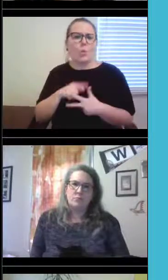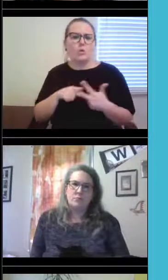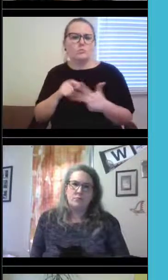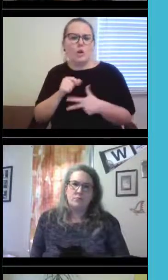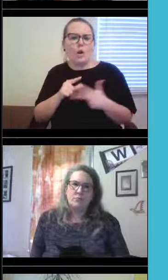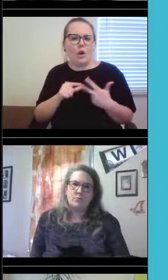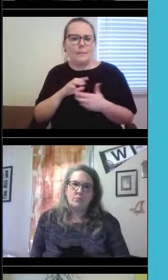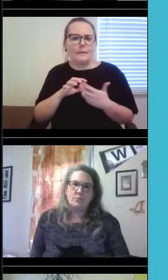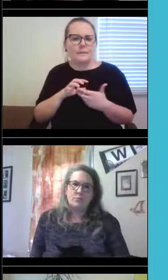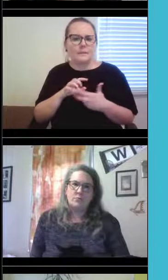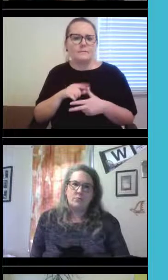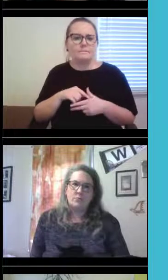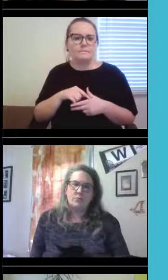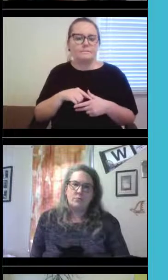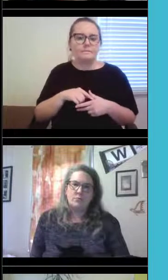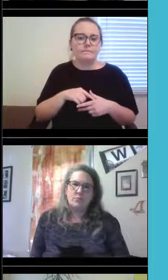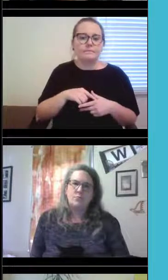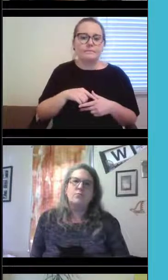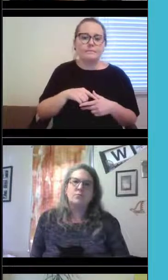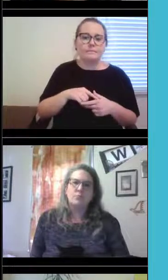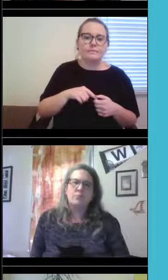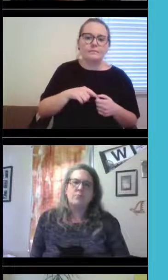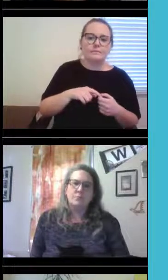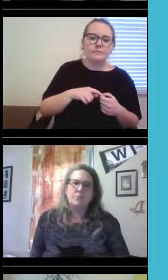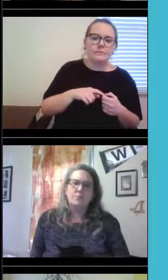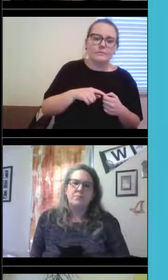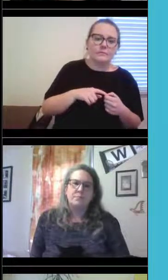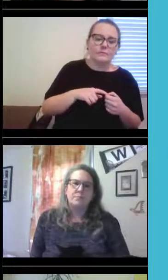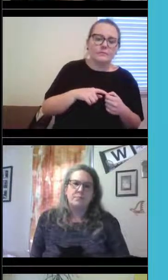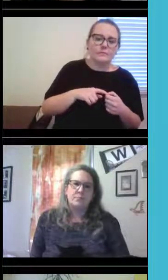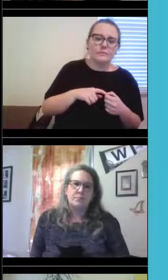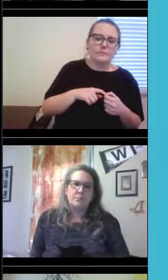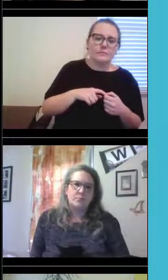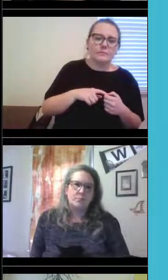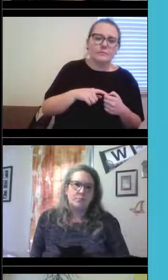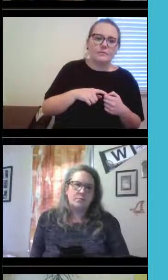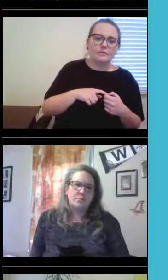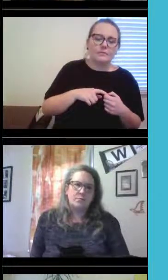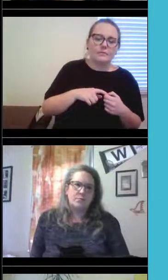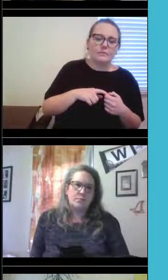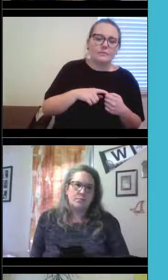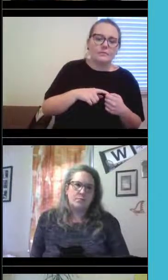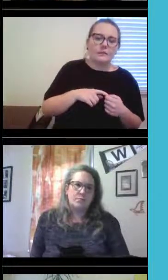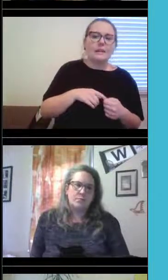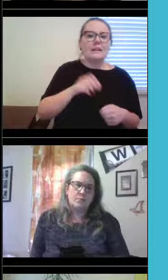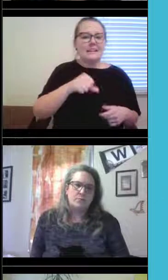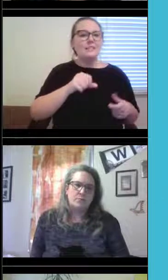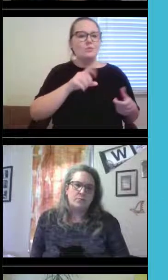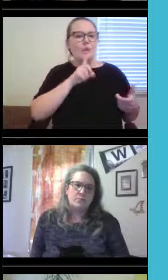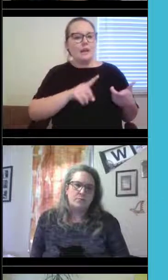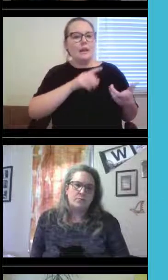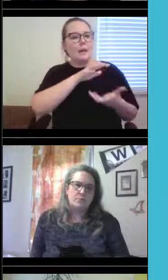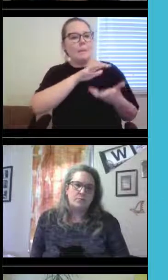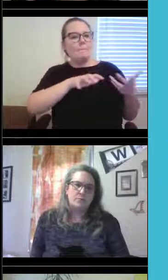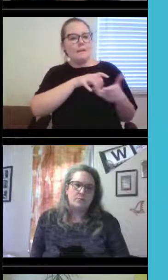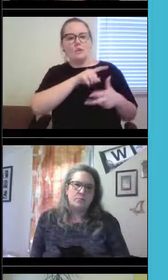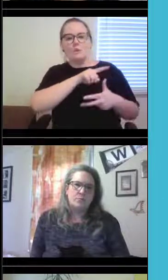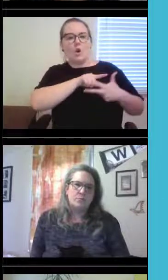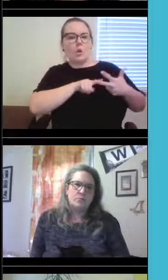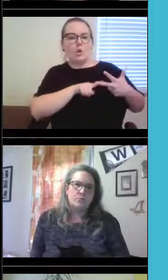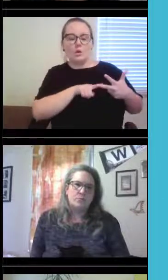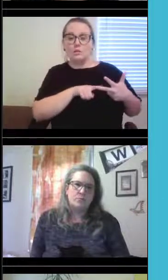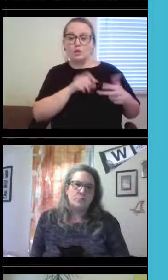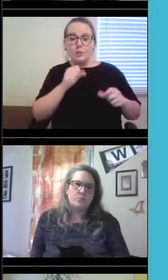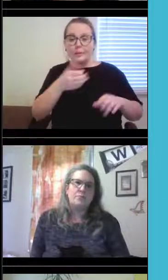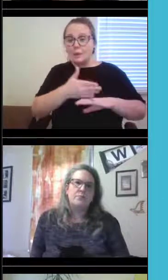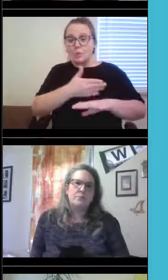things? For those who are new to the idea of... Yes, it's a combination of all of those things. It can be